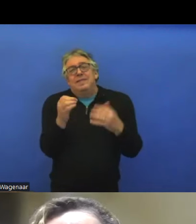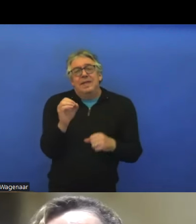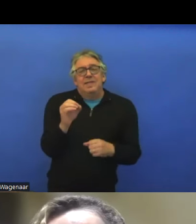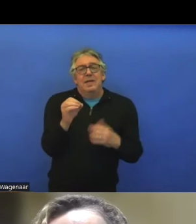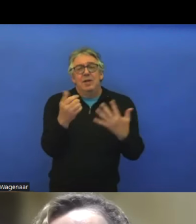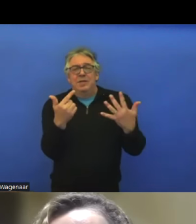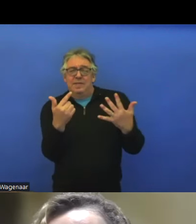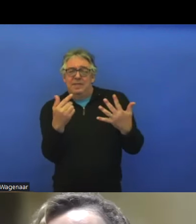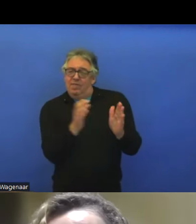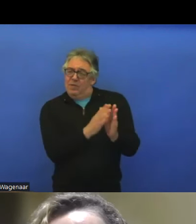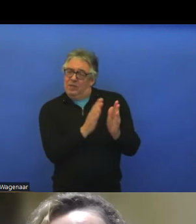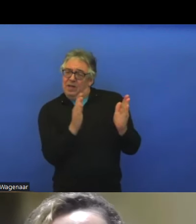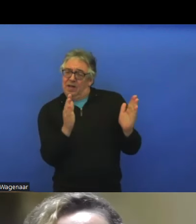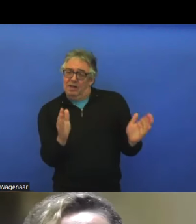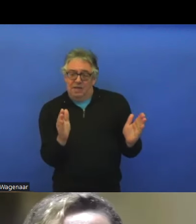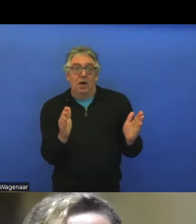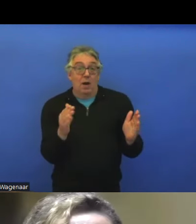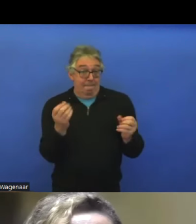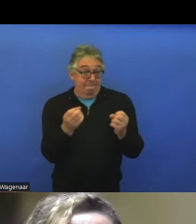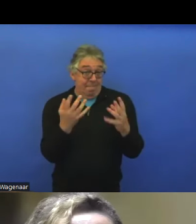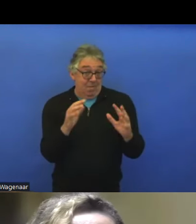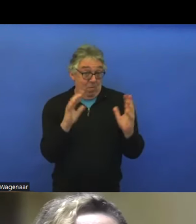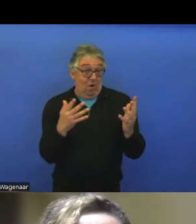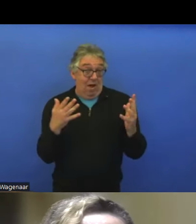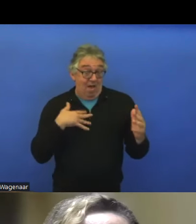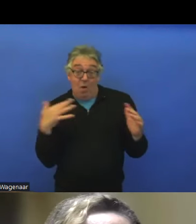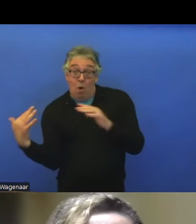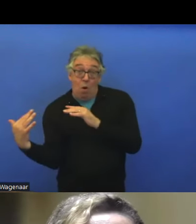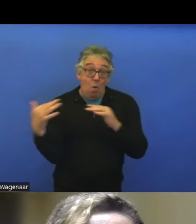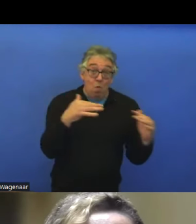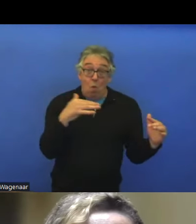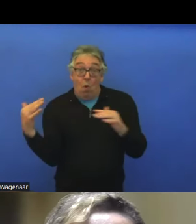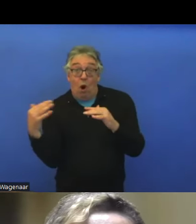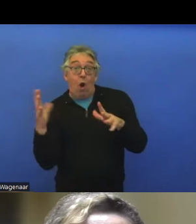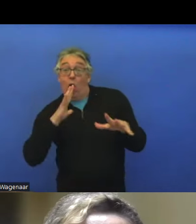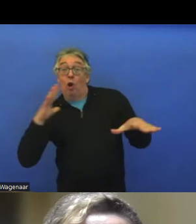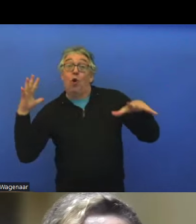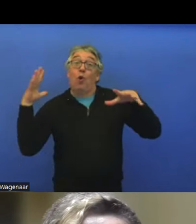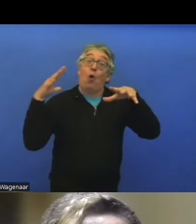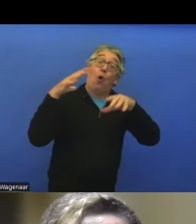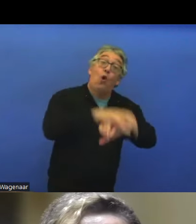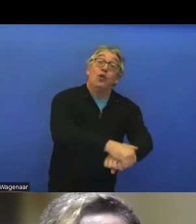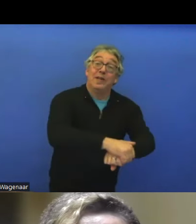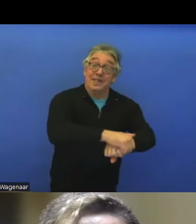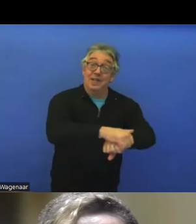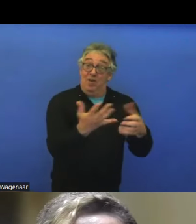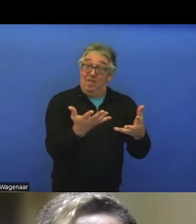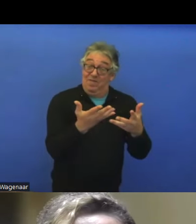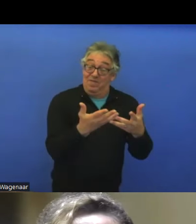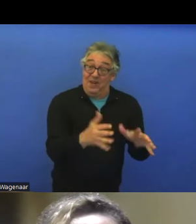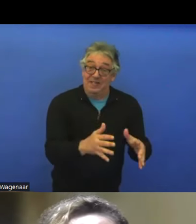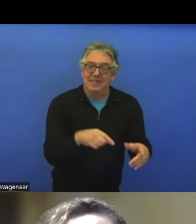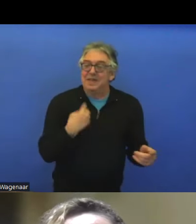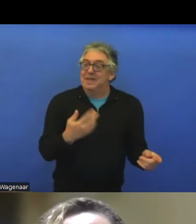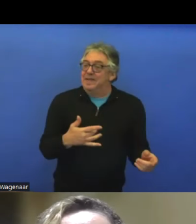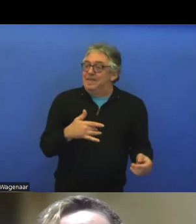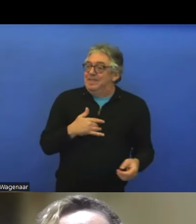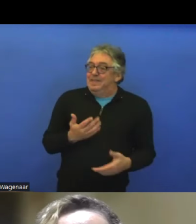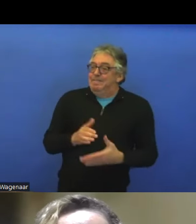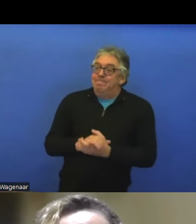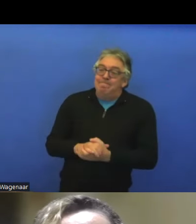the decolonizing wars, where we thought that the universal definition would not necessarily fit the situation of people